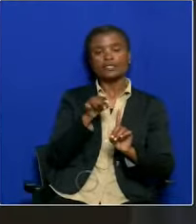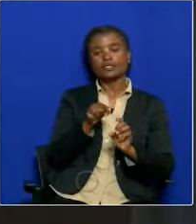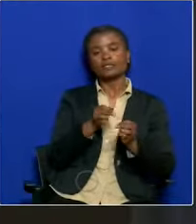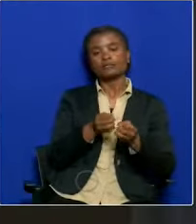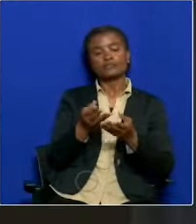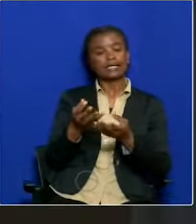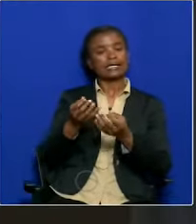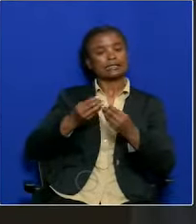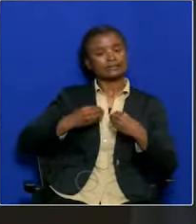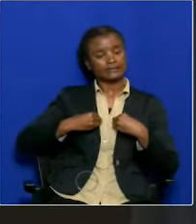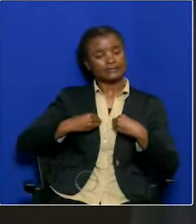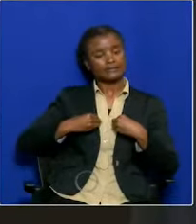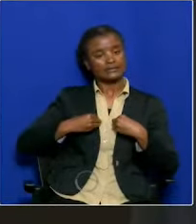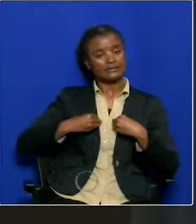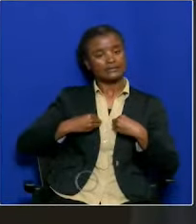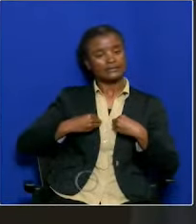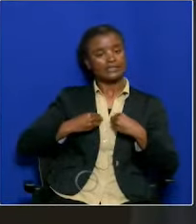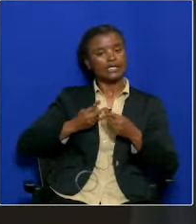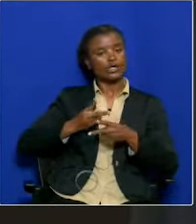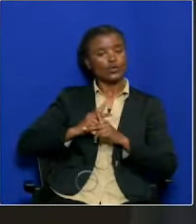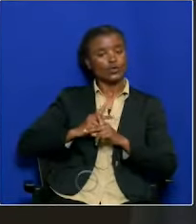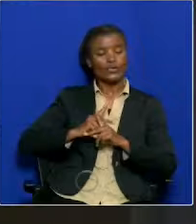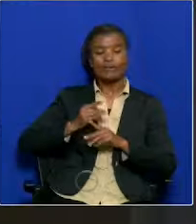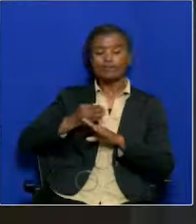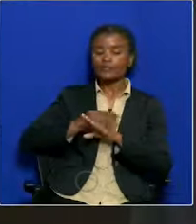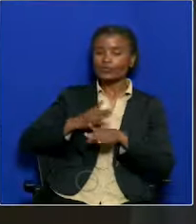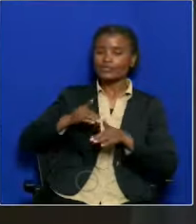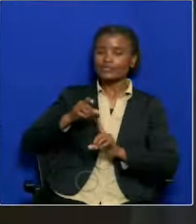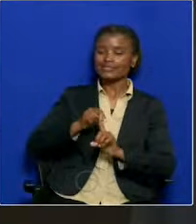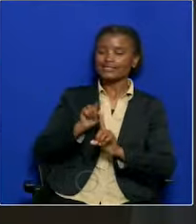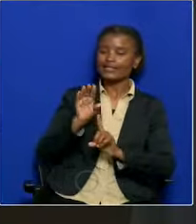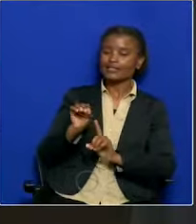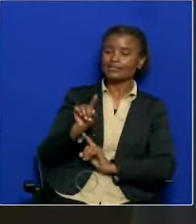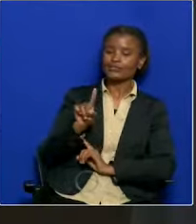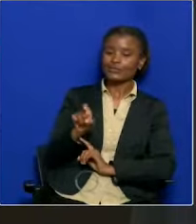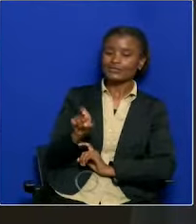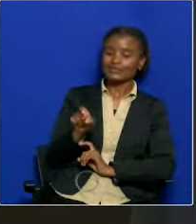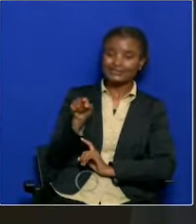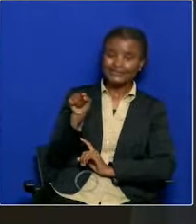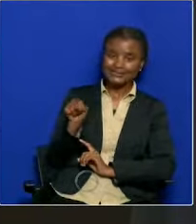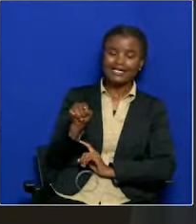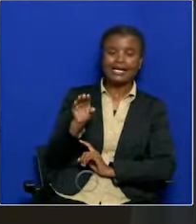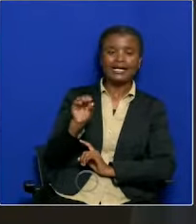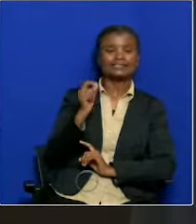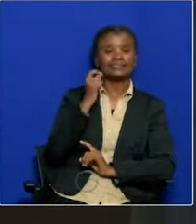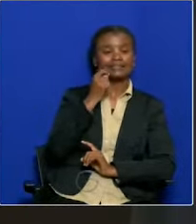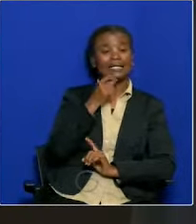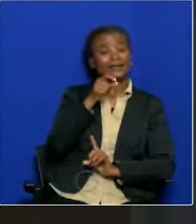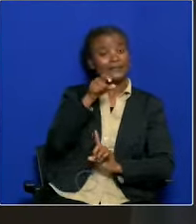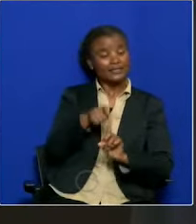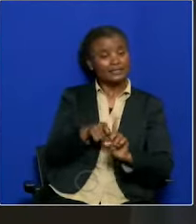it up. And the simple question was, would you accept a loan from somebody who's accused of a crime?